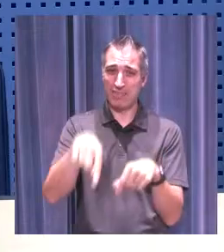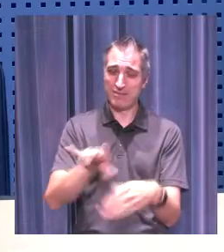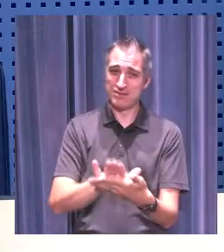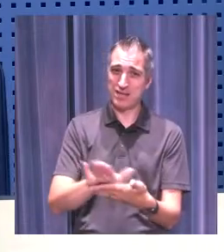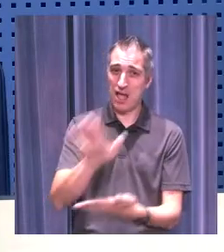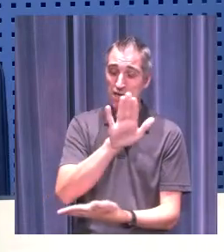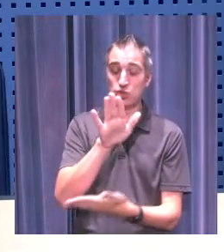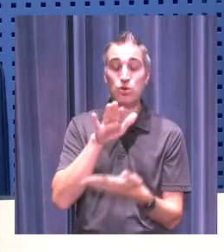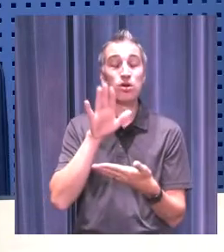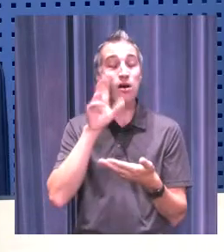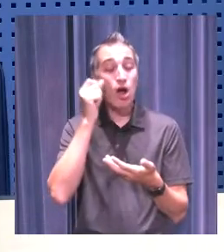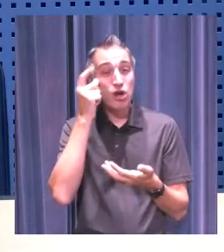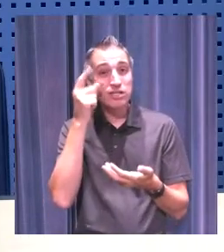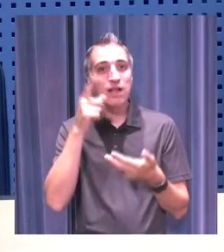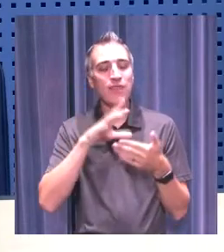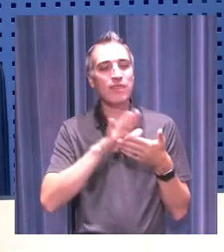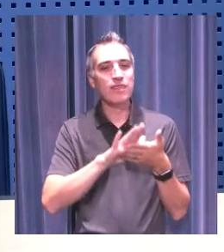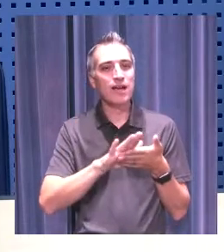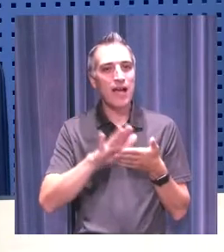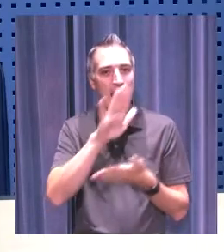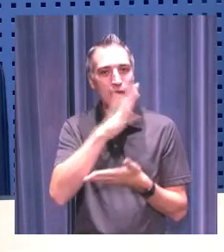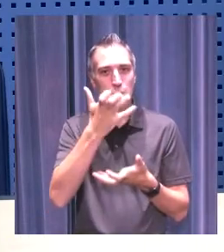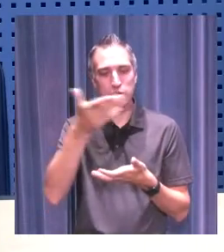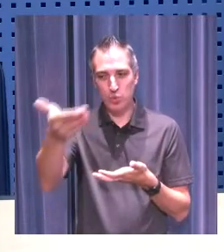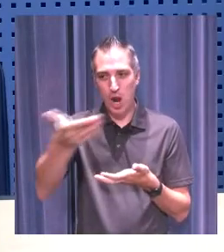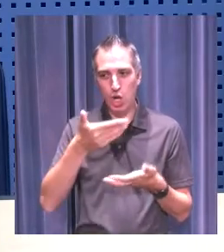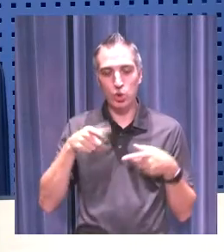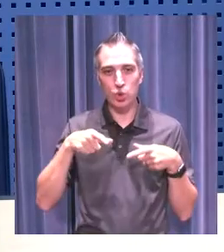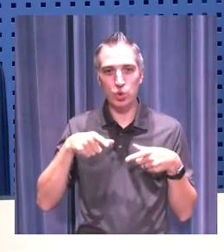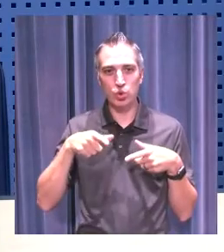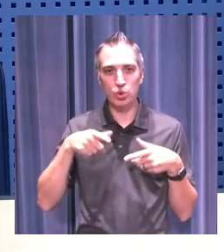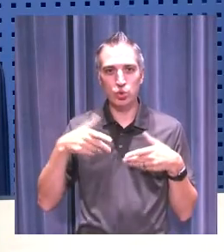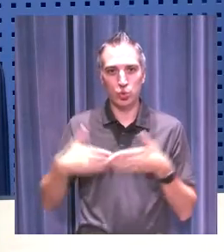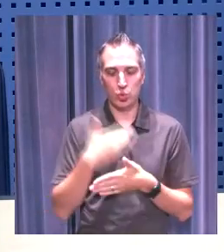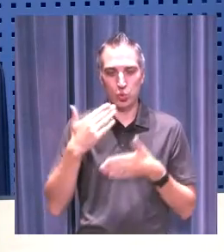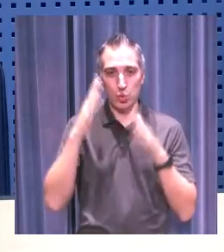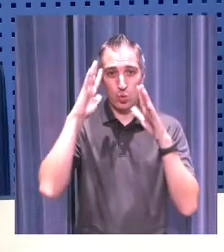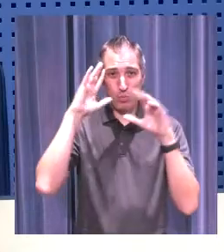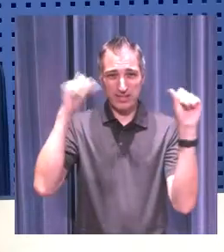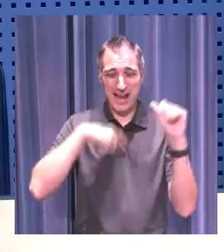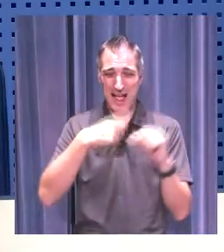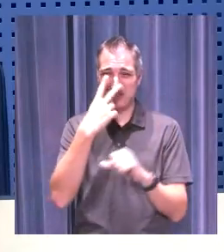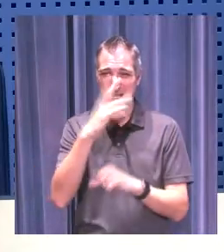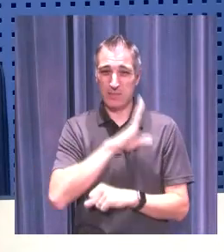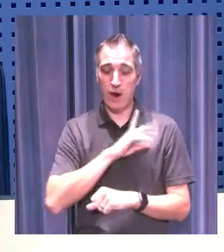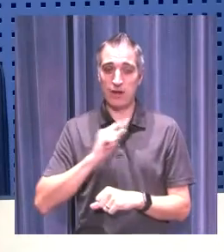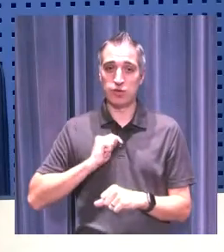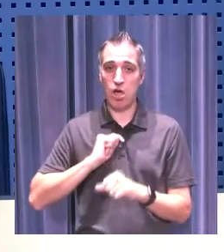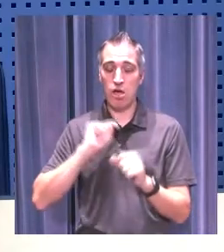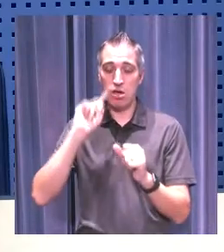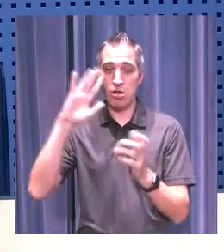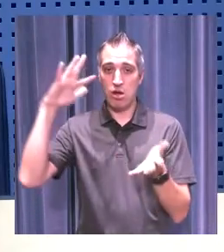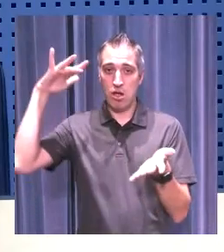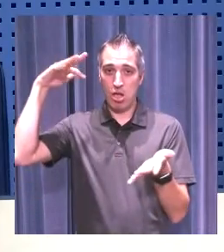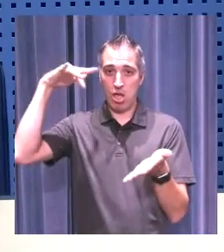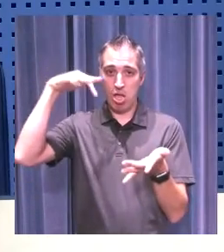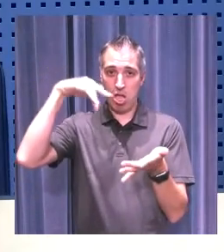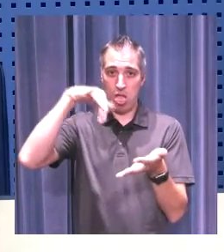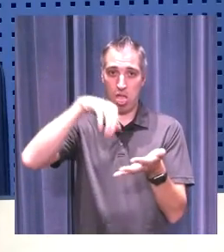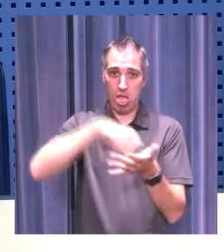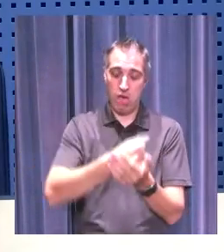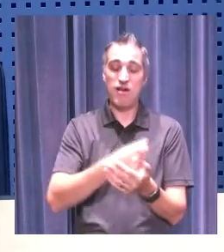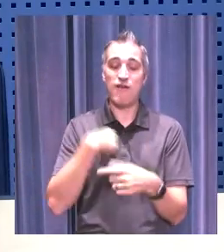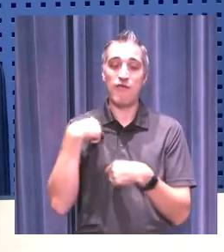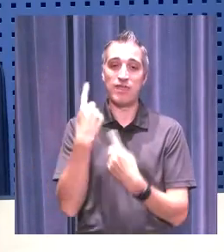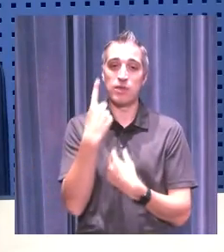college while the college is moving toward hiring a new president. I've watched this board barrel down the road toward this action over the last